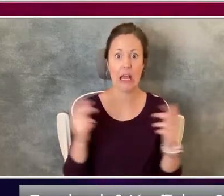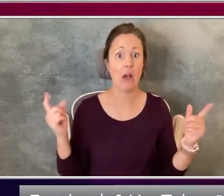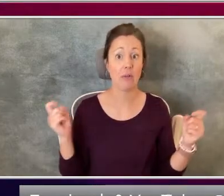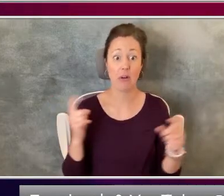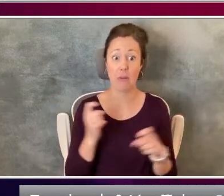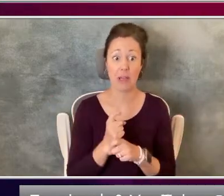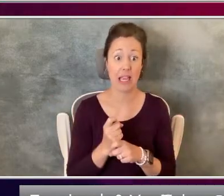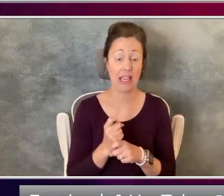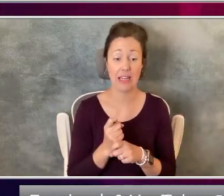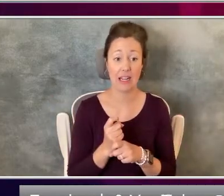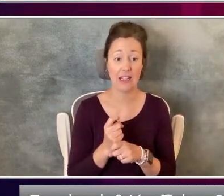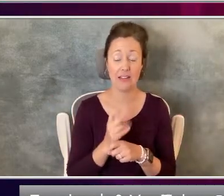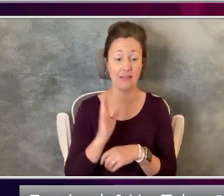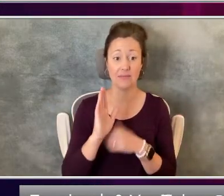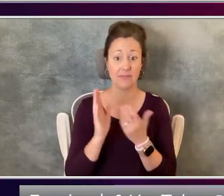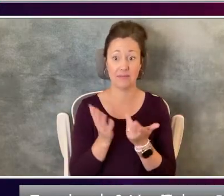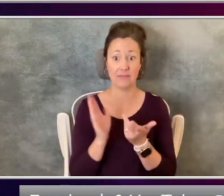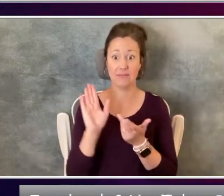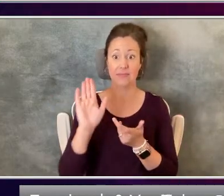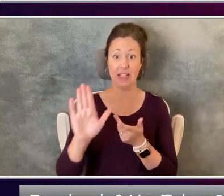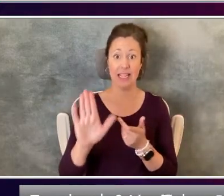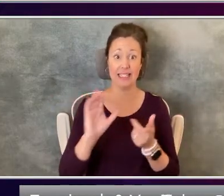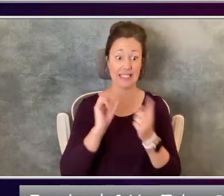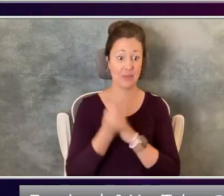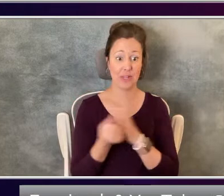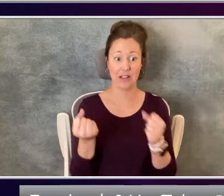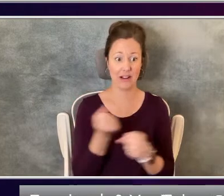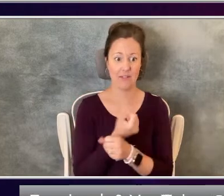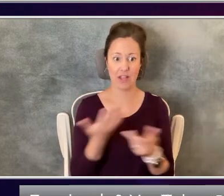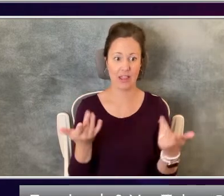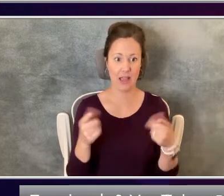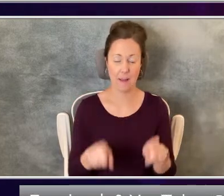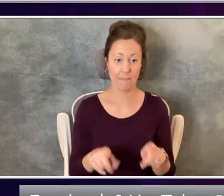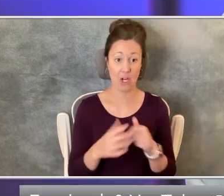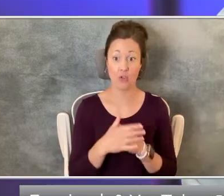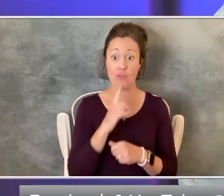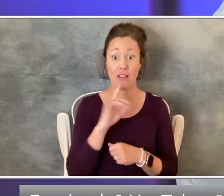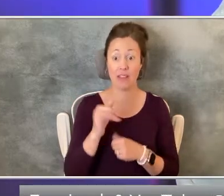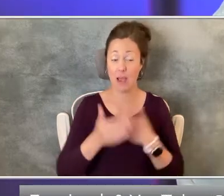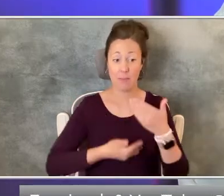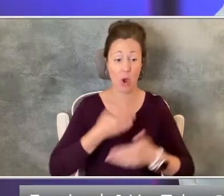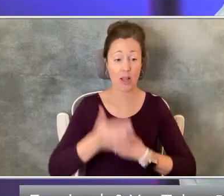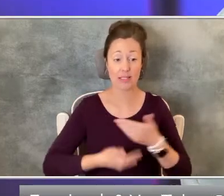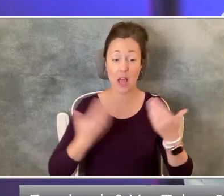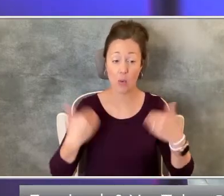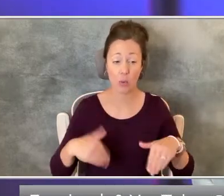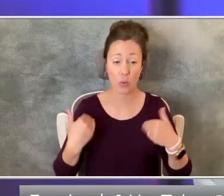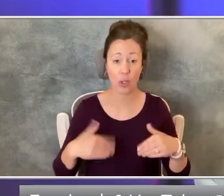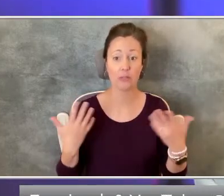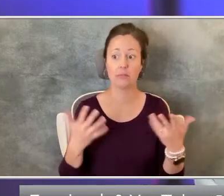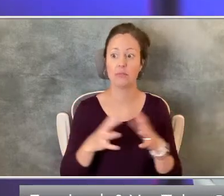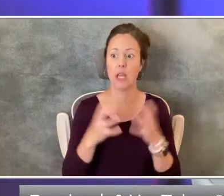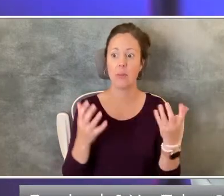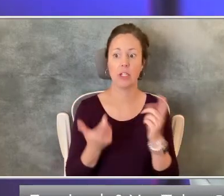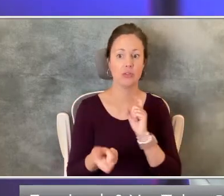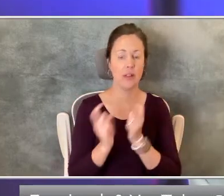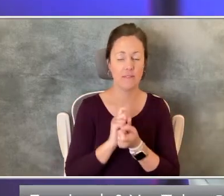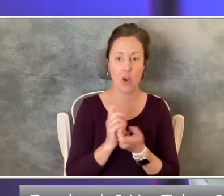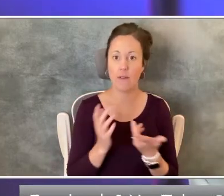medical side of his, like how thoughtful the process was up front, how much involvement was put